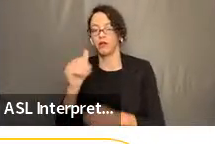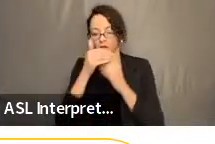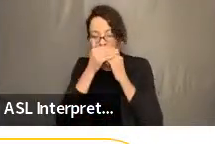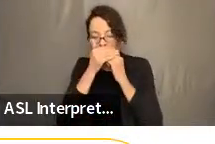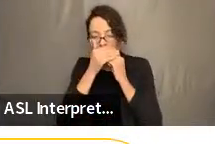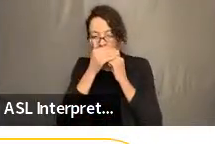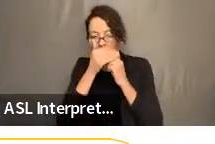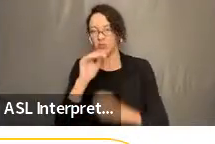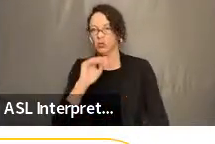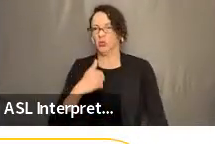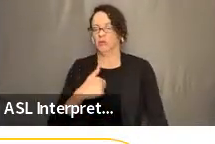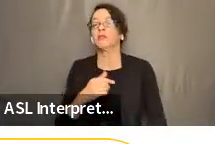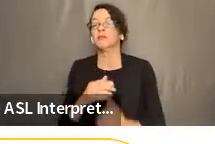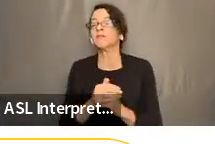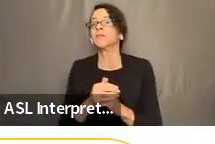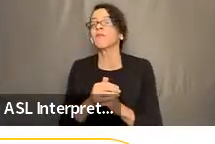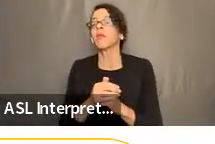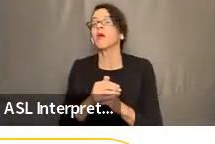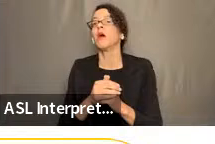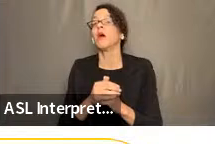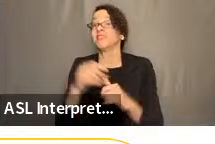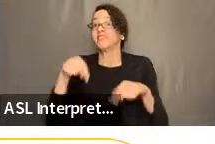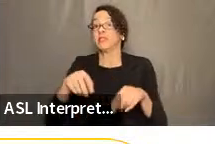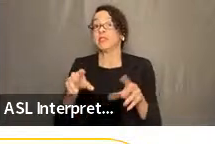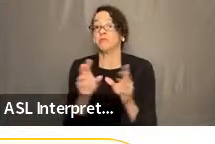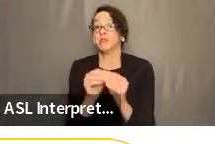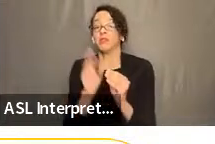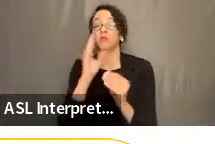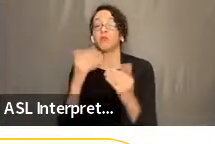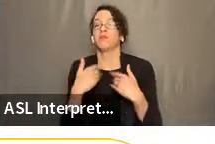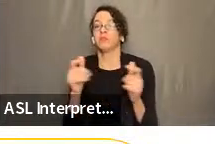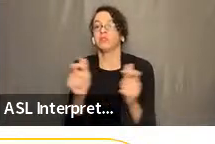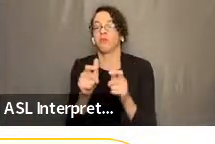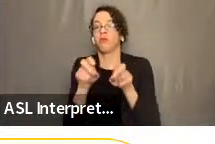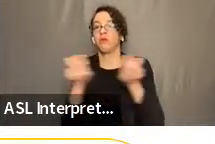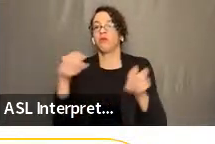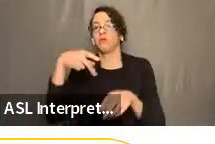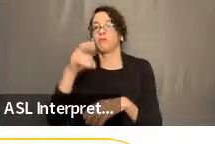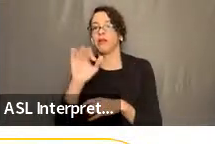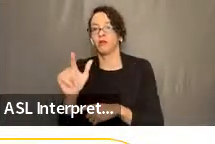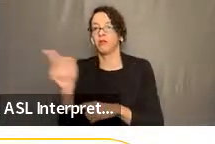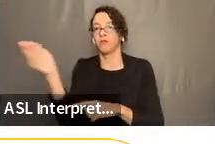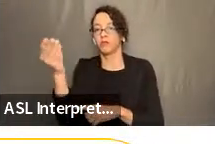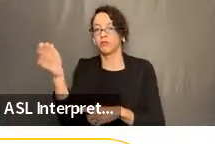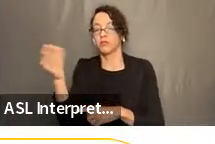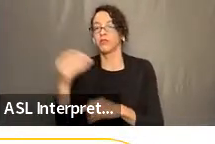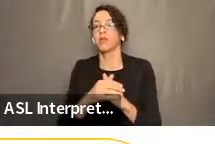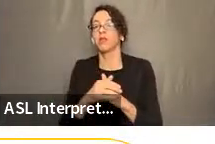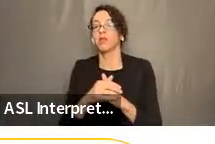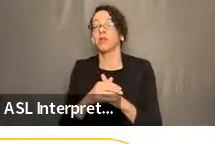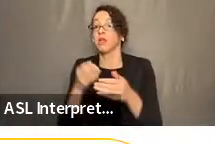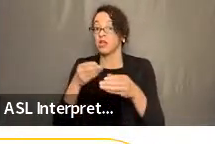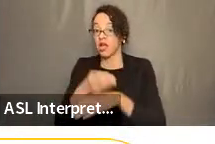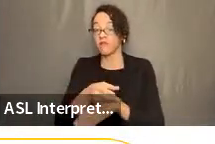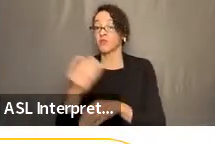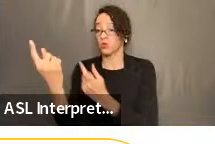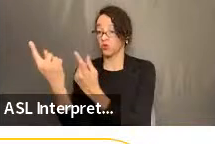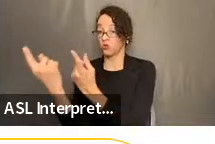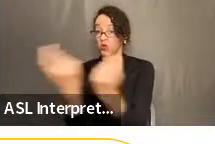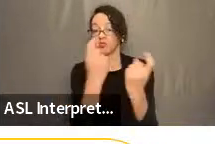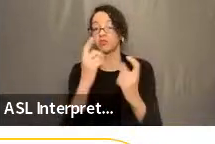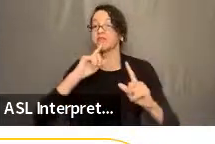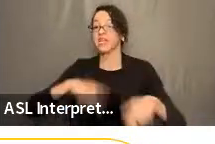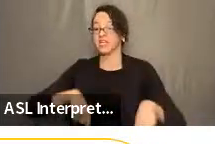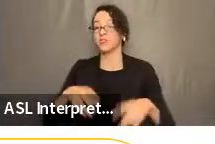small panel presentation followed by a question and answer session where the audience here, we